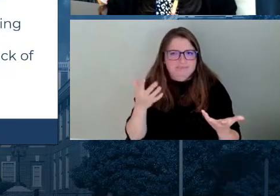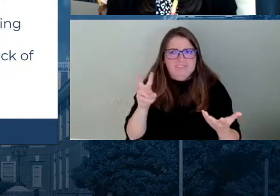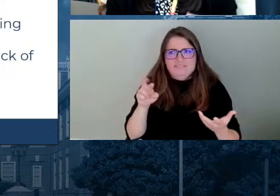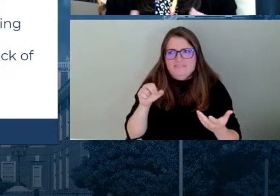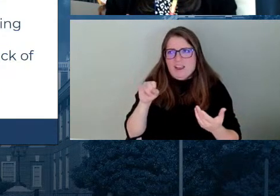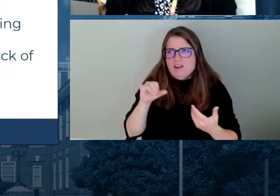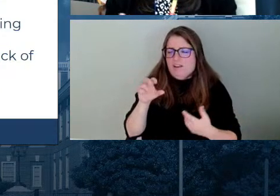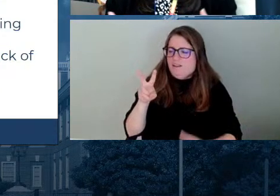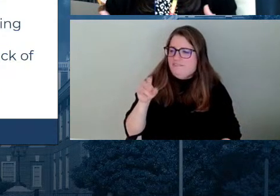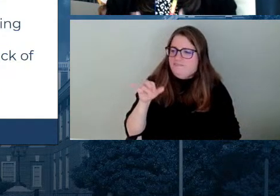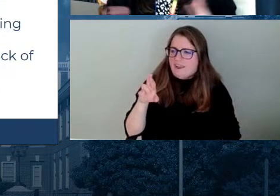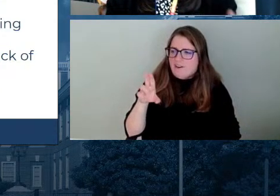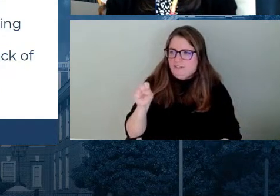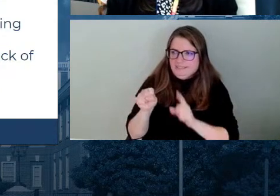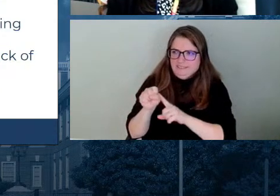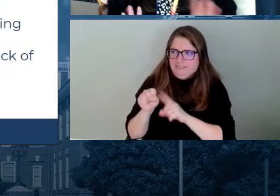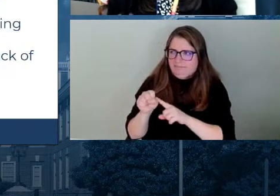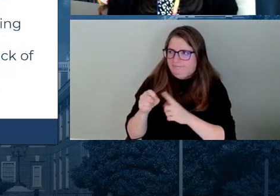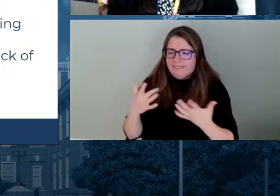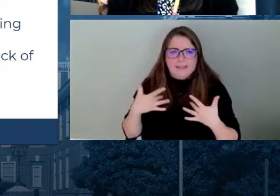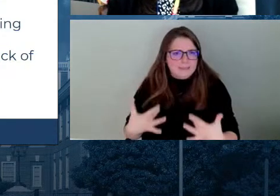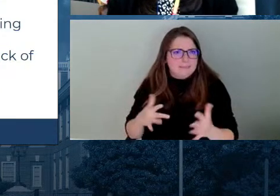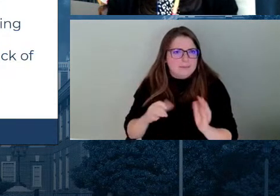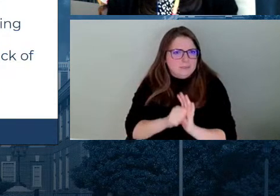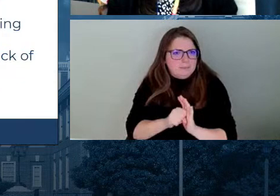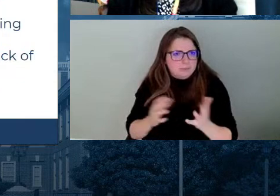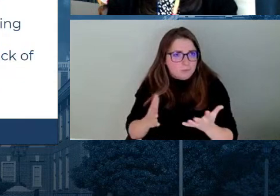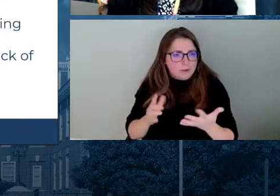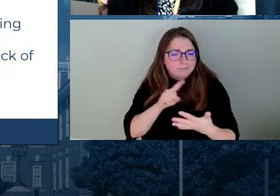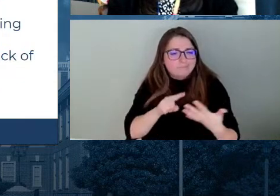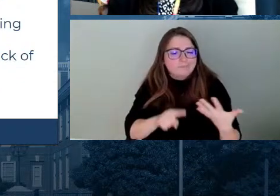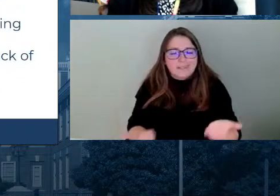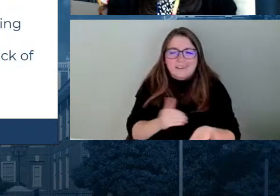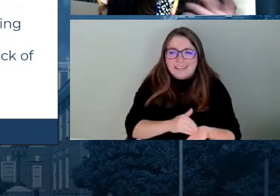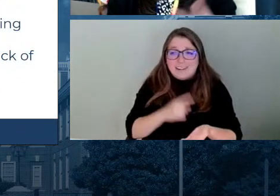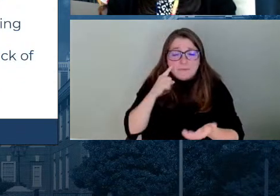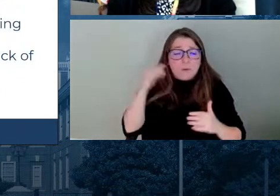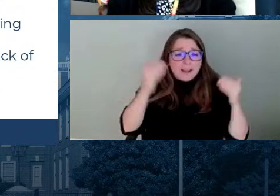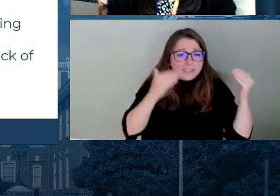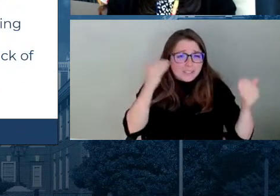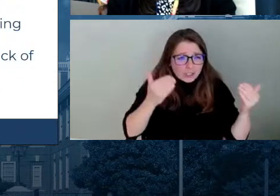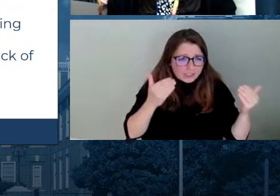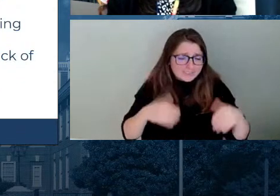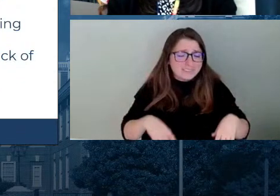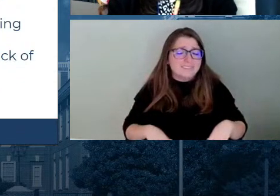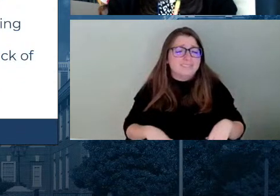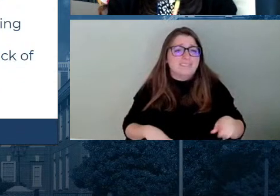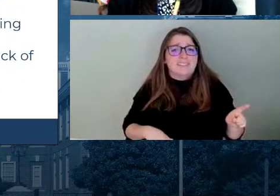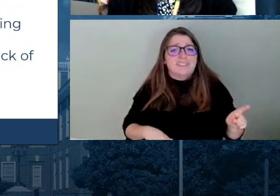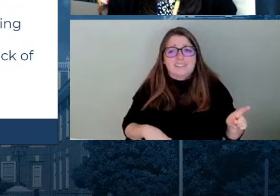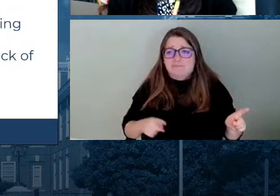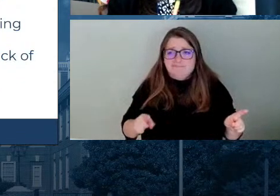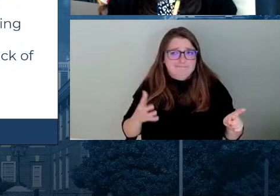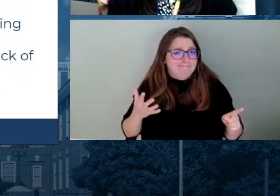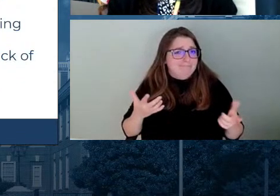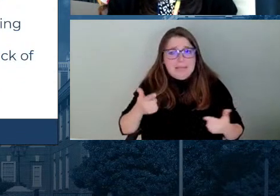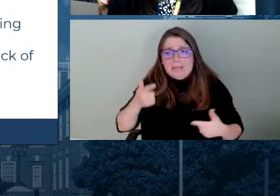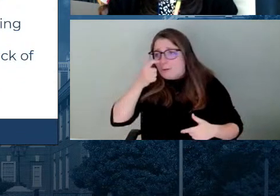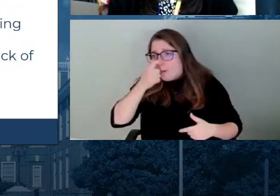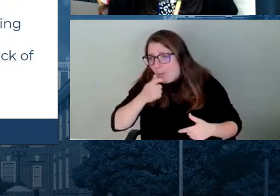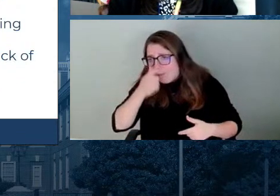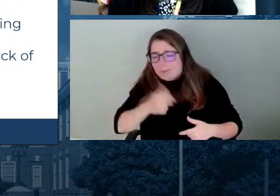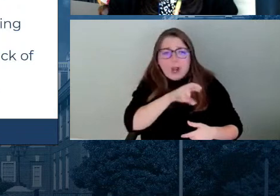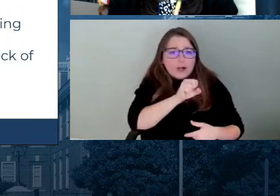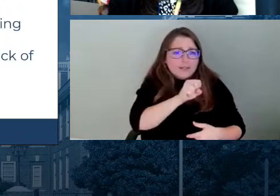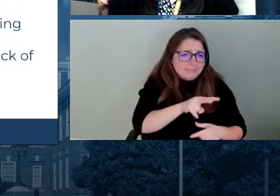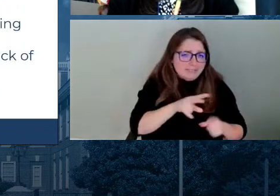RSV, again, for an adult, doesn't have a lot of distinguishing features, but as I mentioned, in children can cause really more